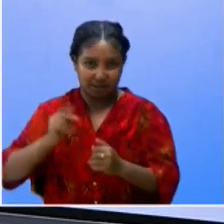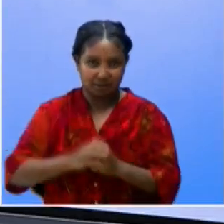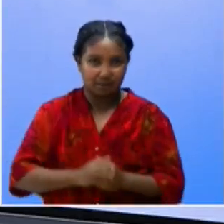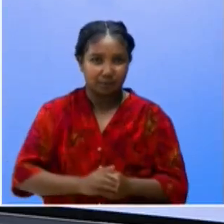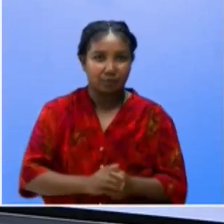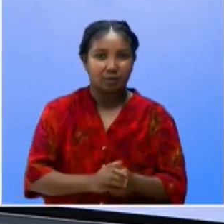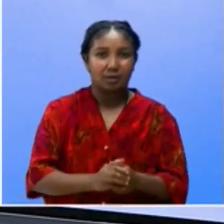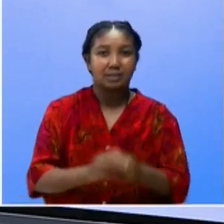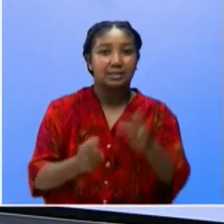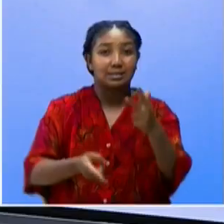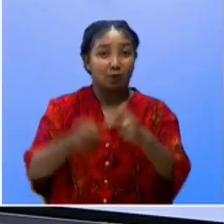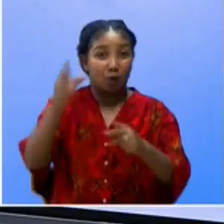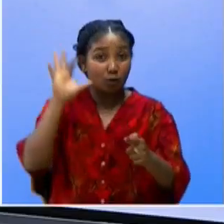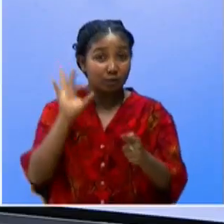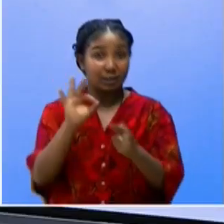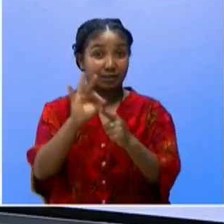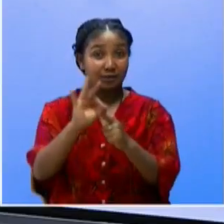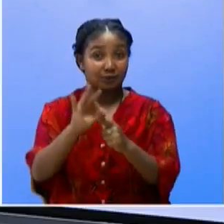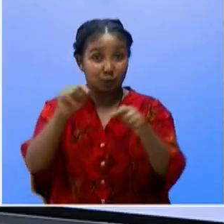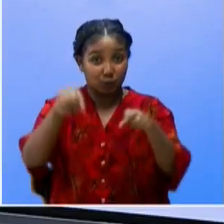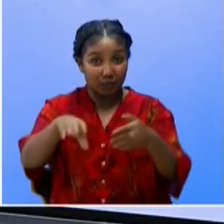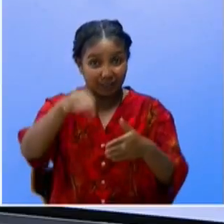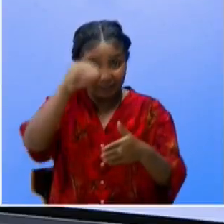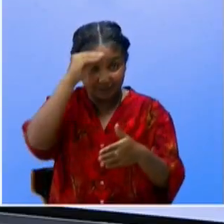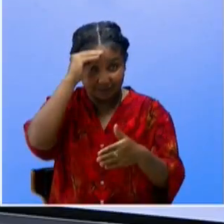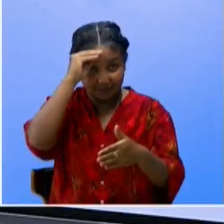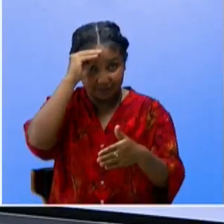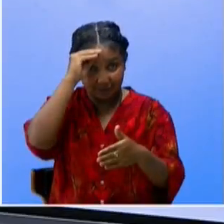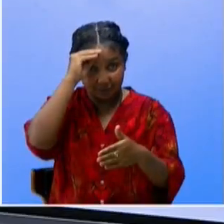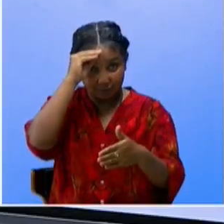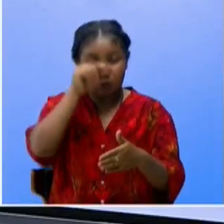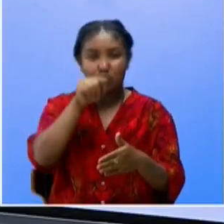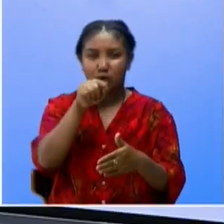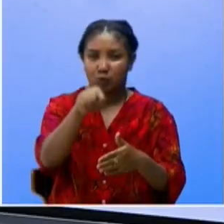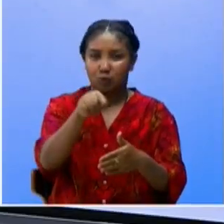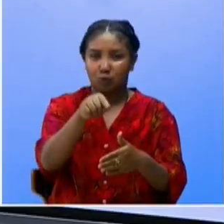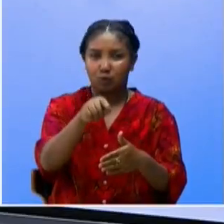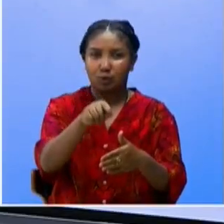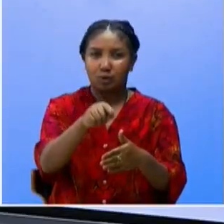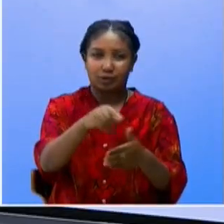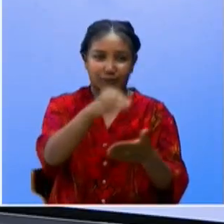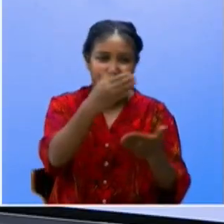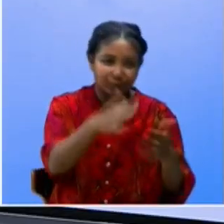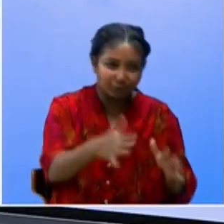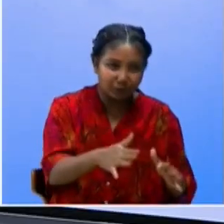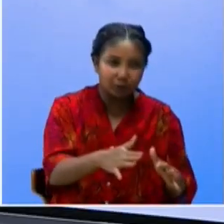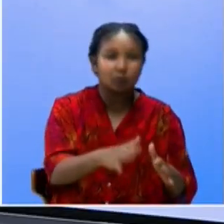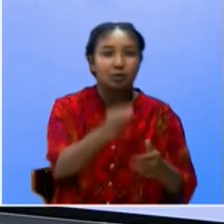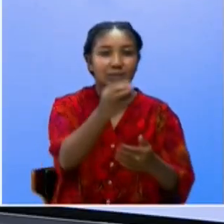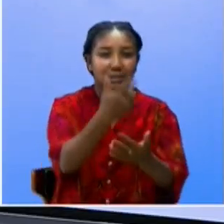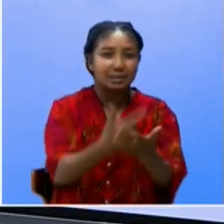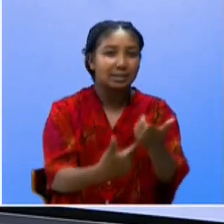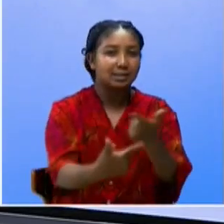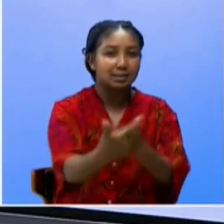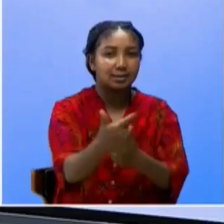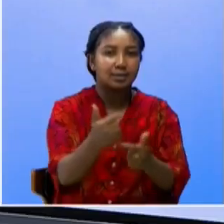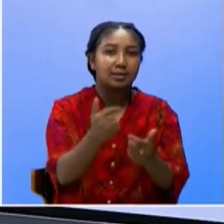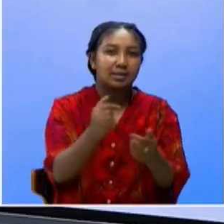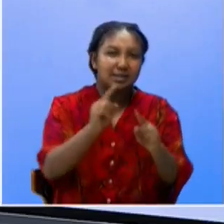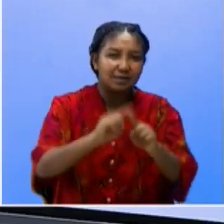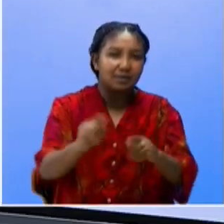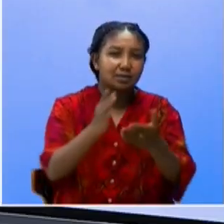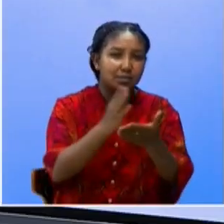And the third objective of our today's lesson is that you will discuss the difference between